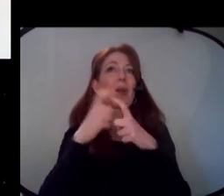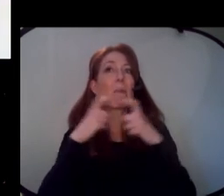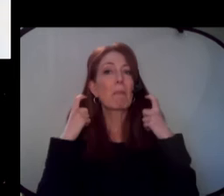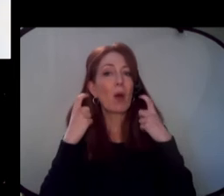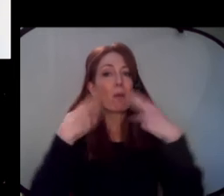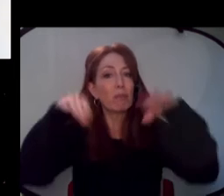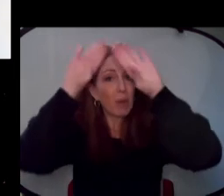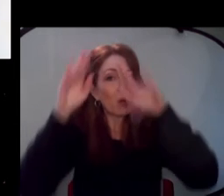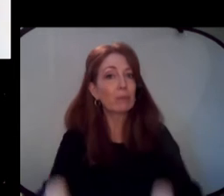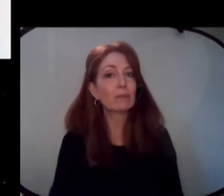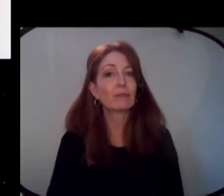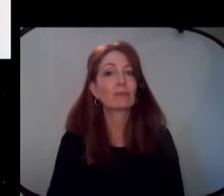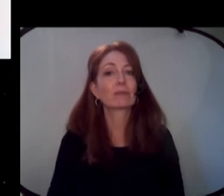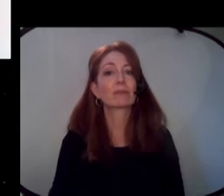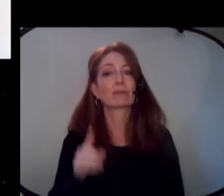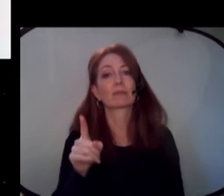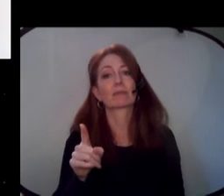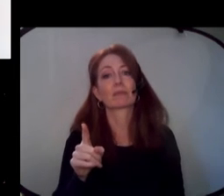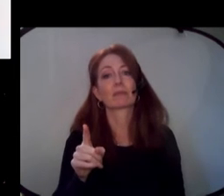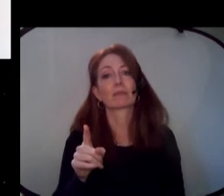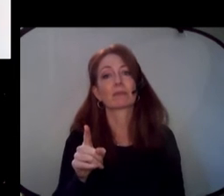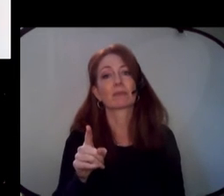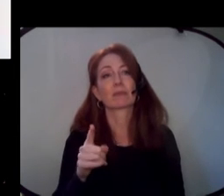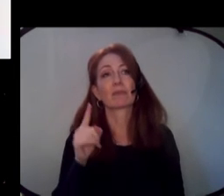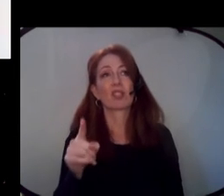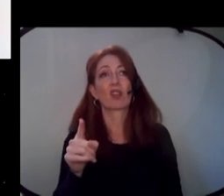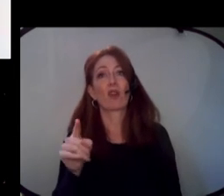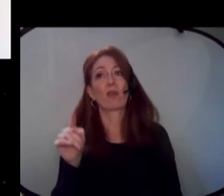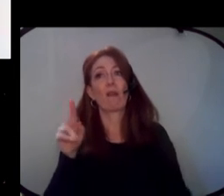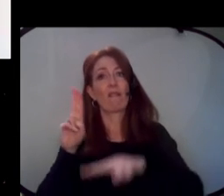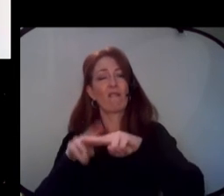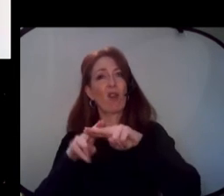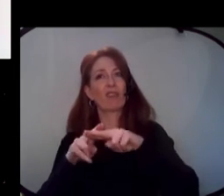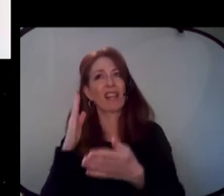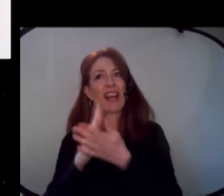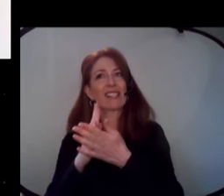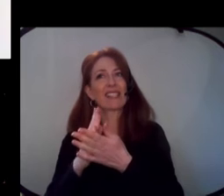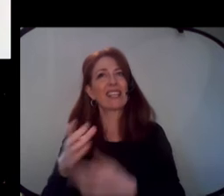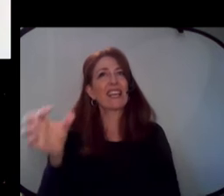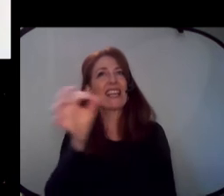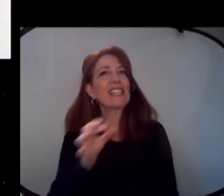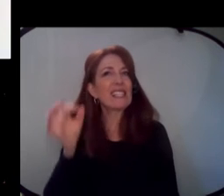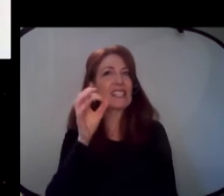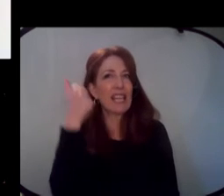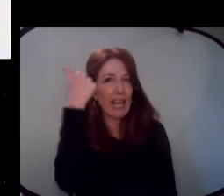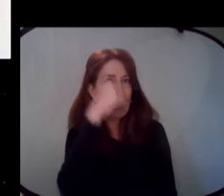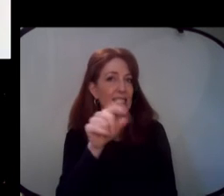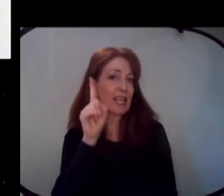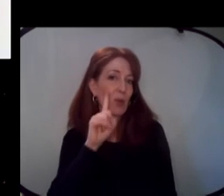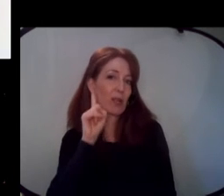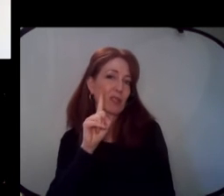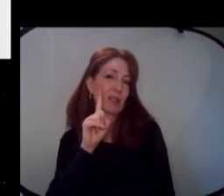at this point as a city for intellectual women are probably relatively more welcoming, for all that in